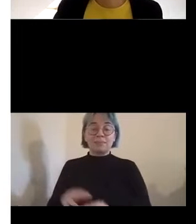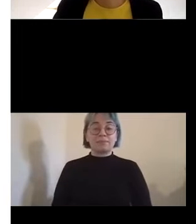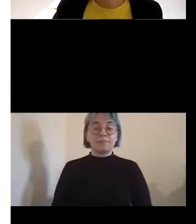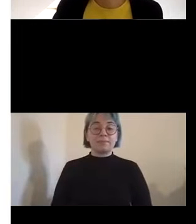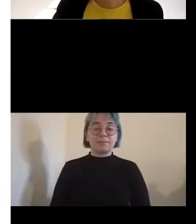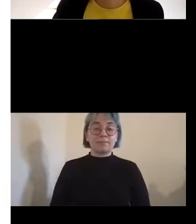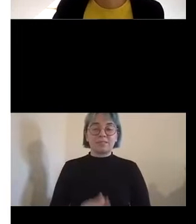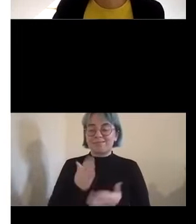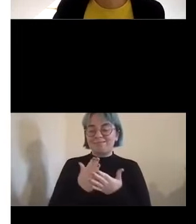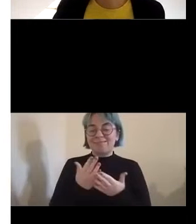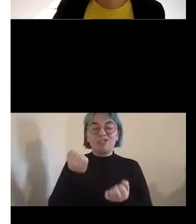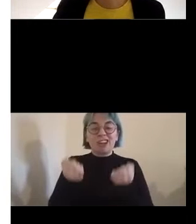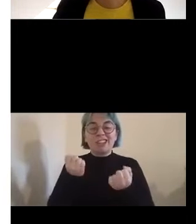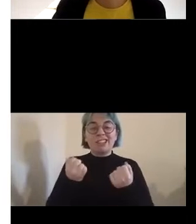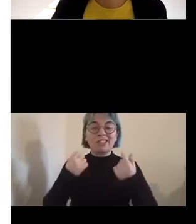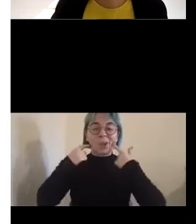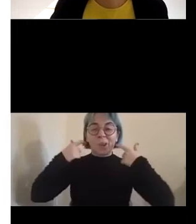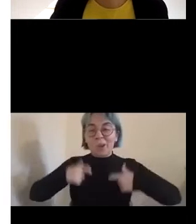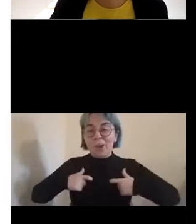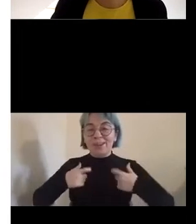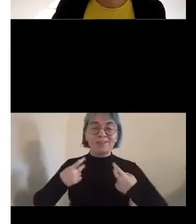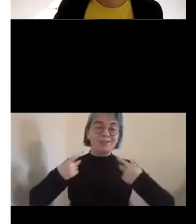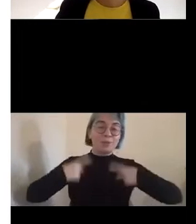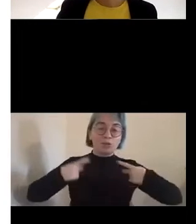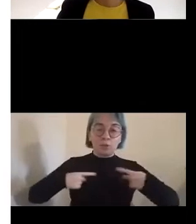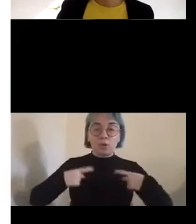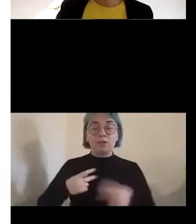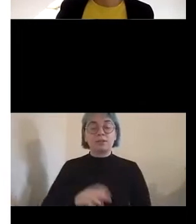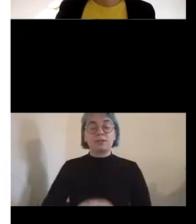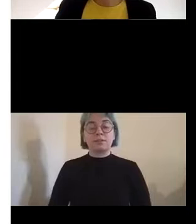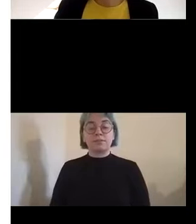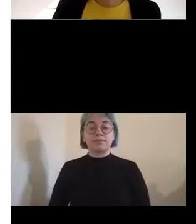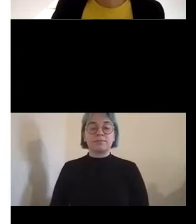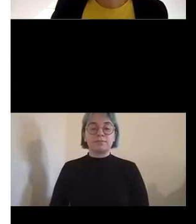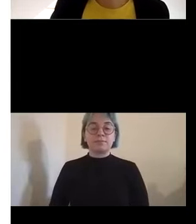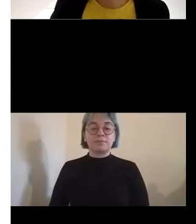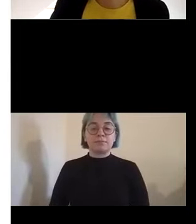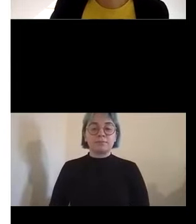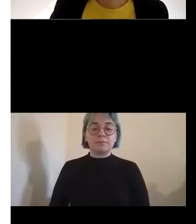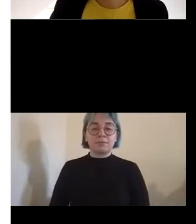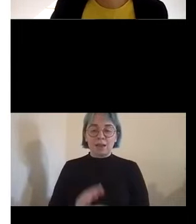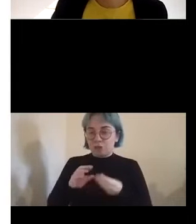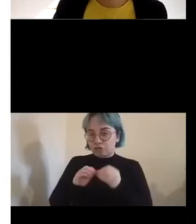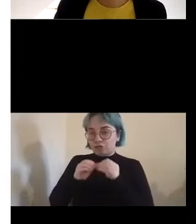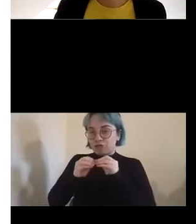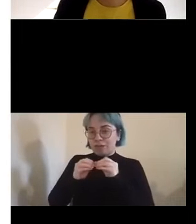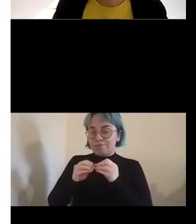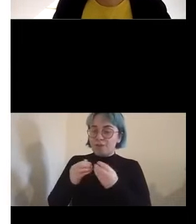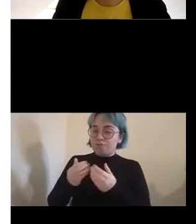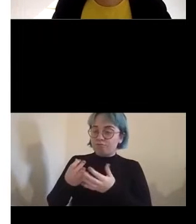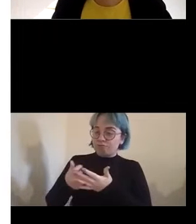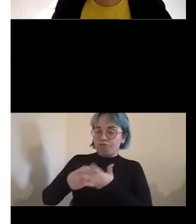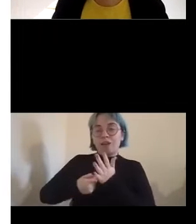mainly judges, lawyers, and social workers. And we're currently drafting recommendations on the main